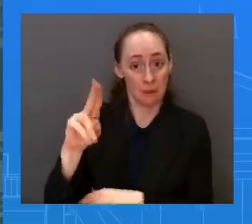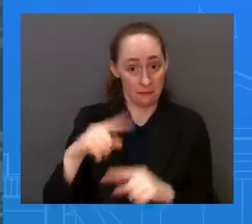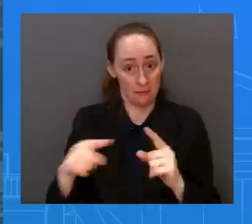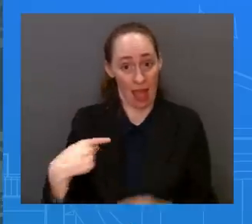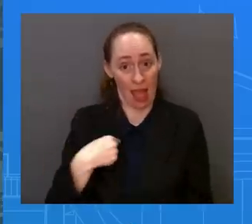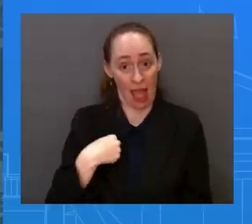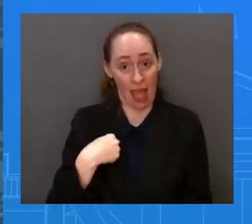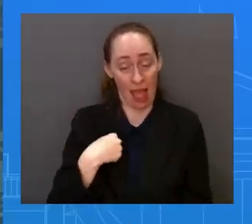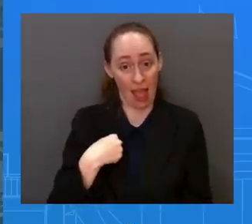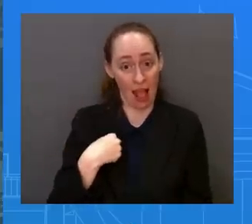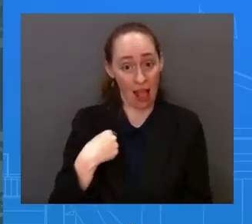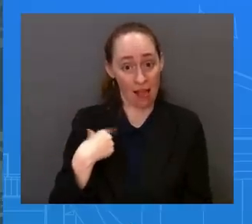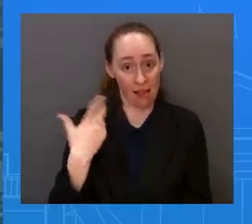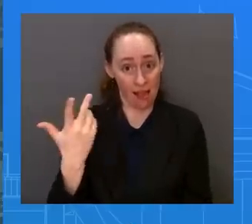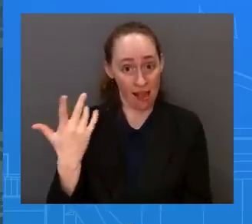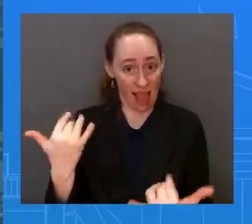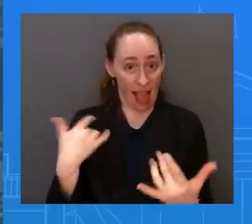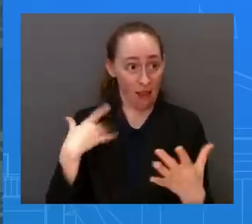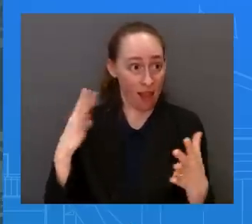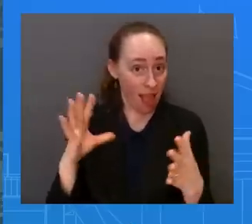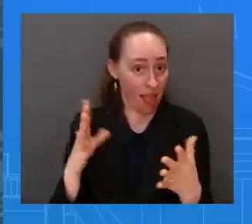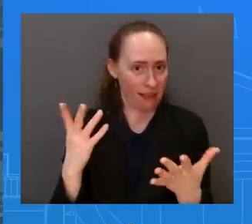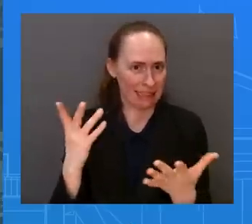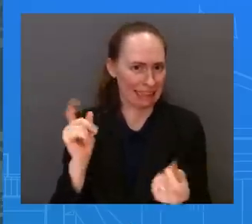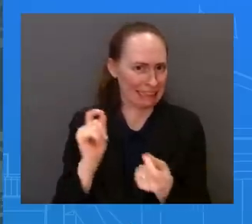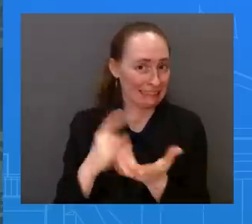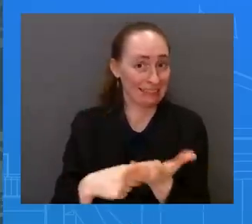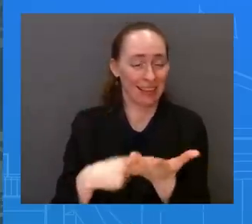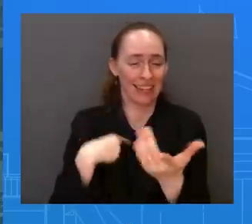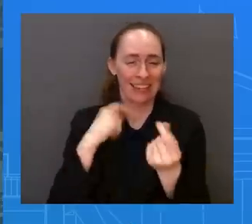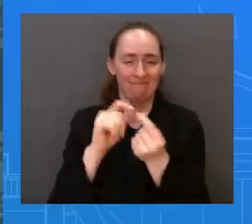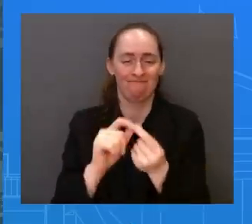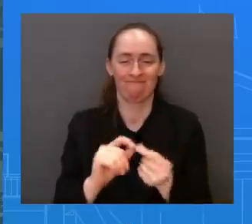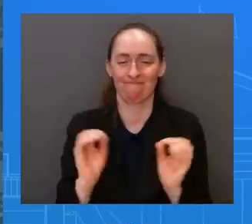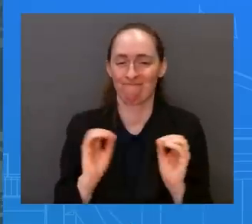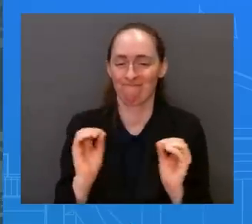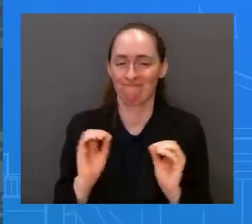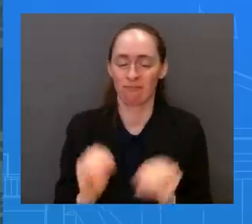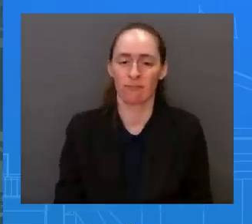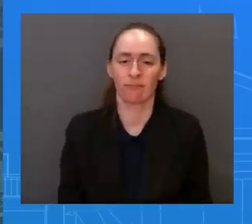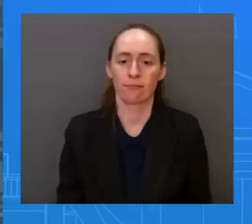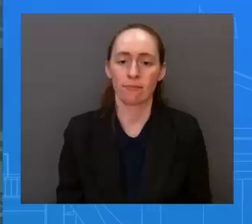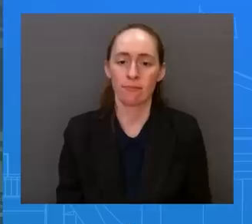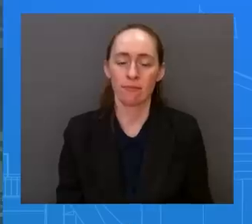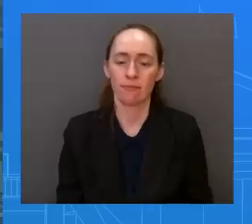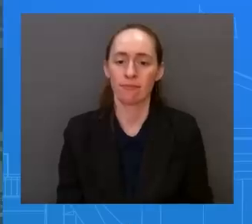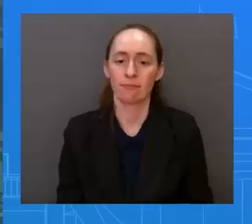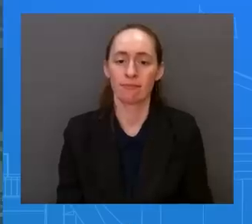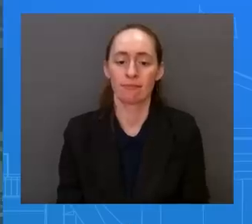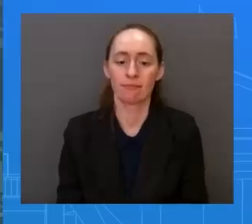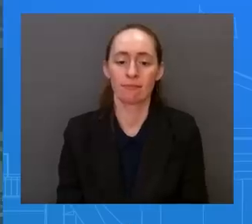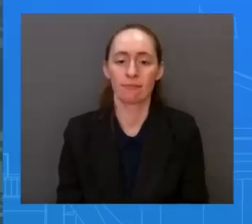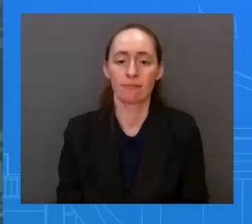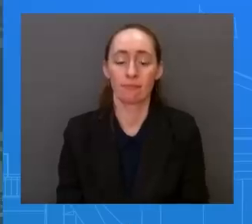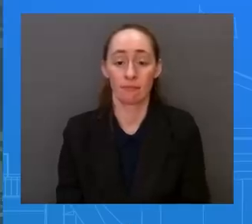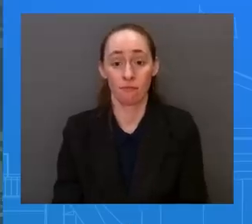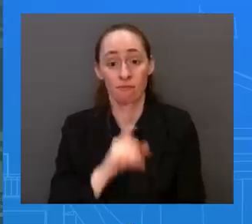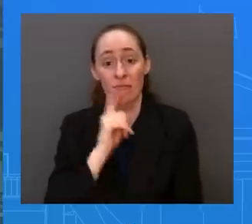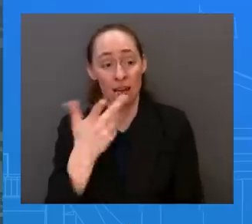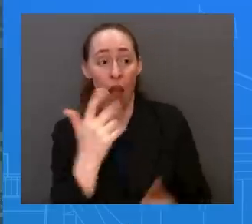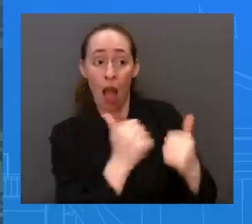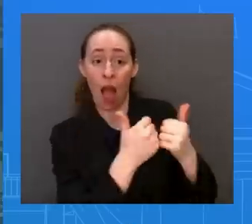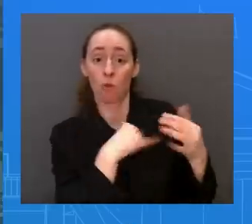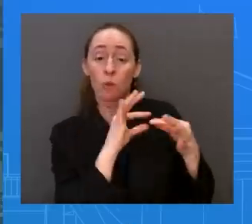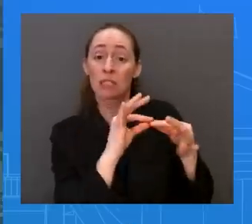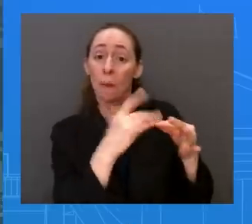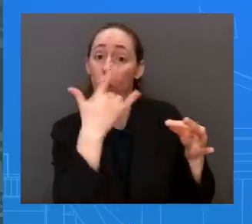that it is going to be up to China. It's up to China to see how they want to see this relationship moving forward. And so I'll leave